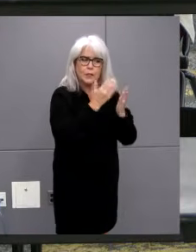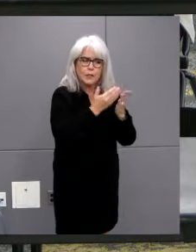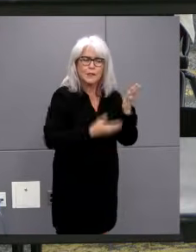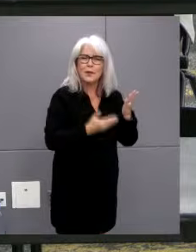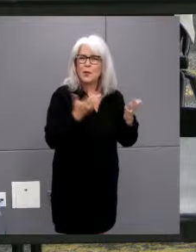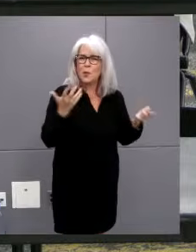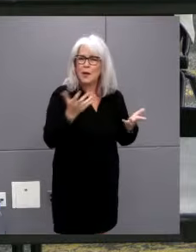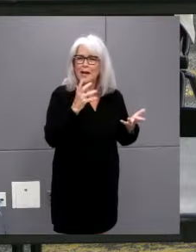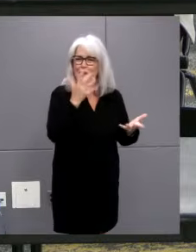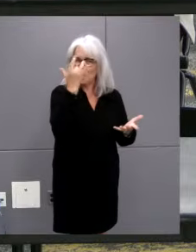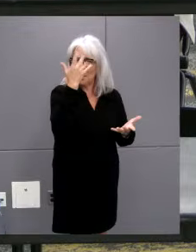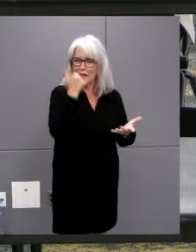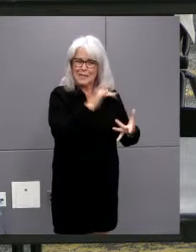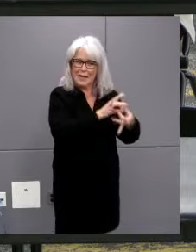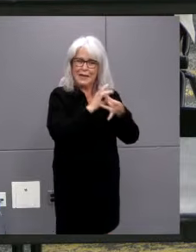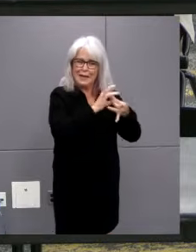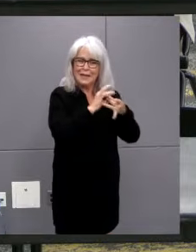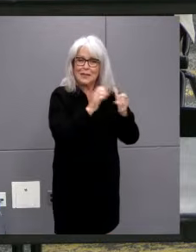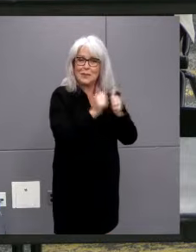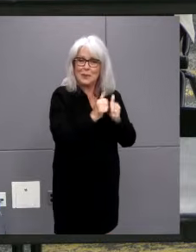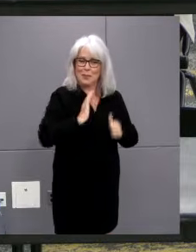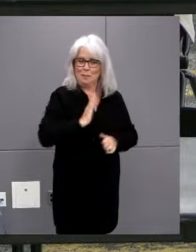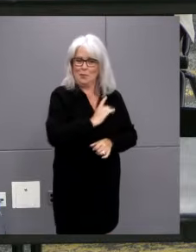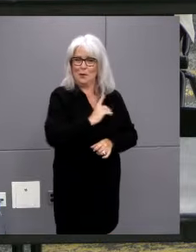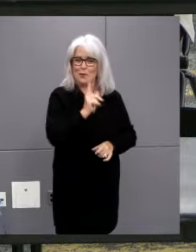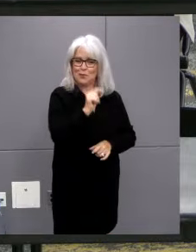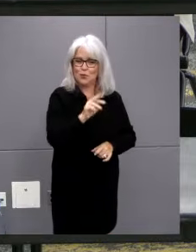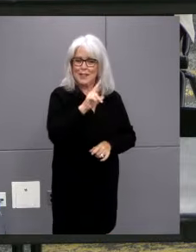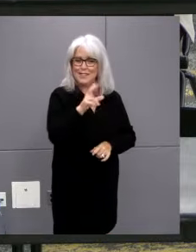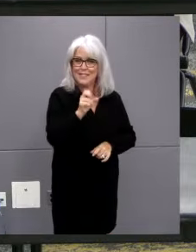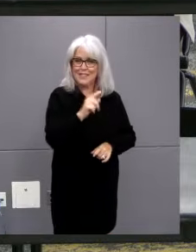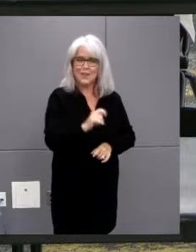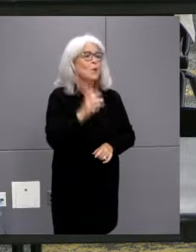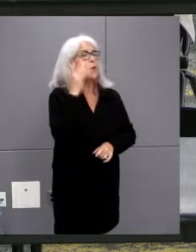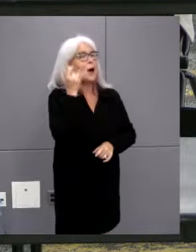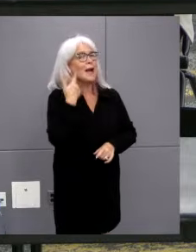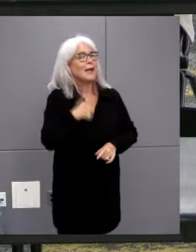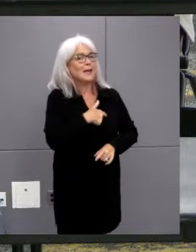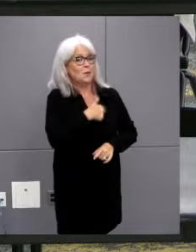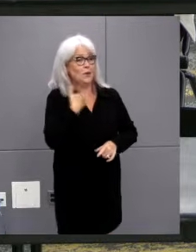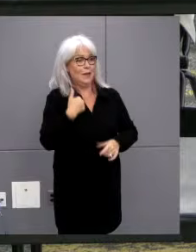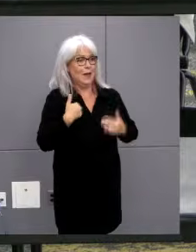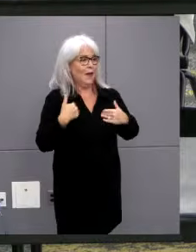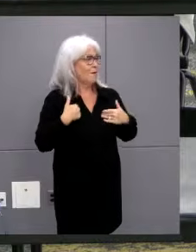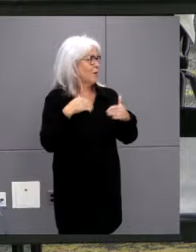Board of Trustees? Why cannot the Board of Trustees have access to get into these places?